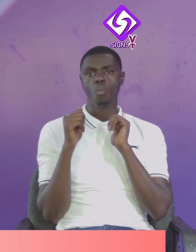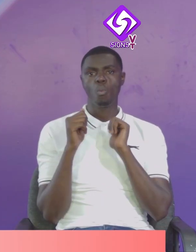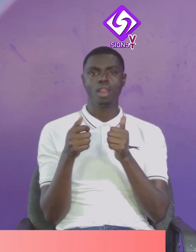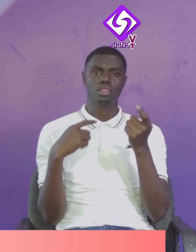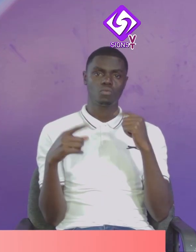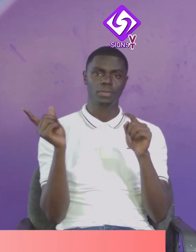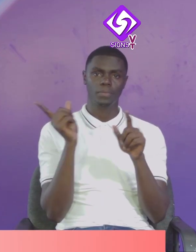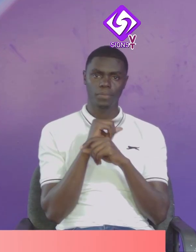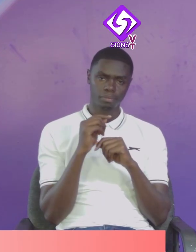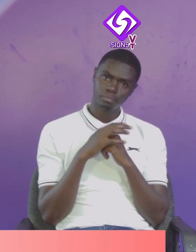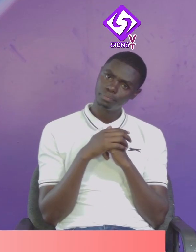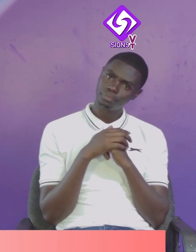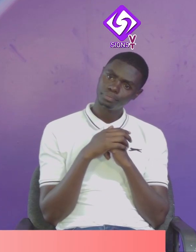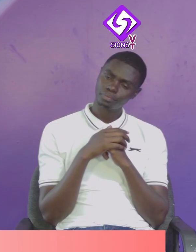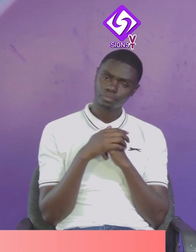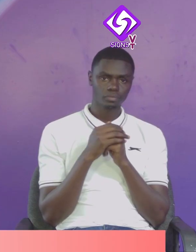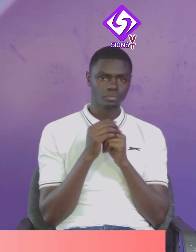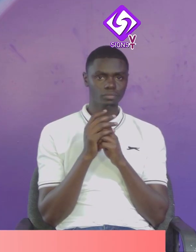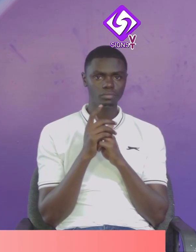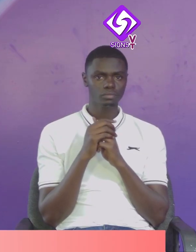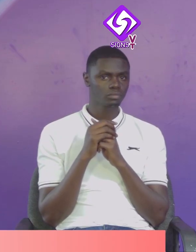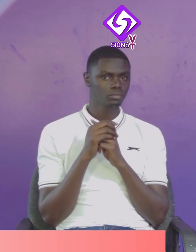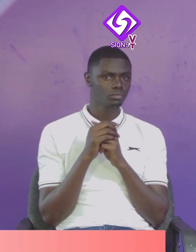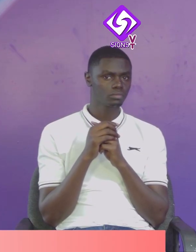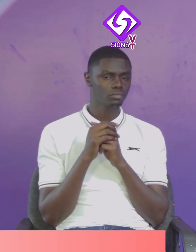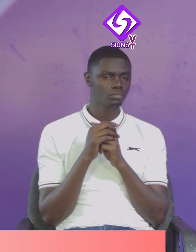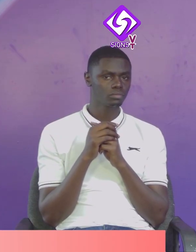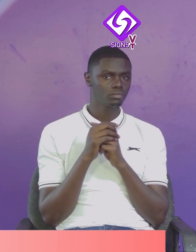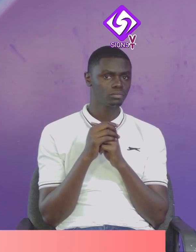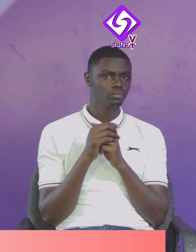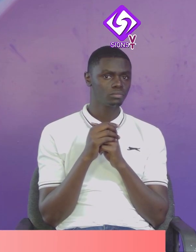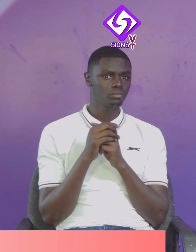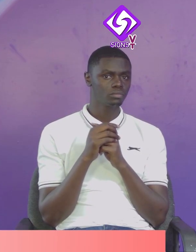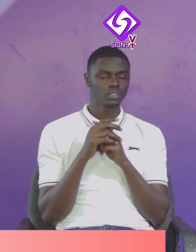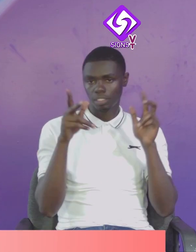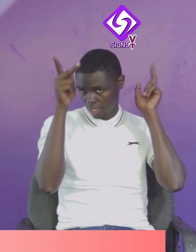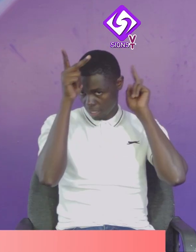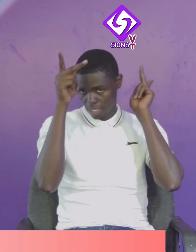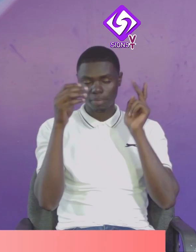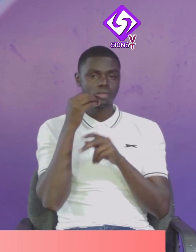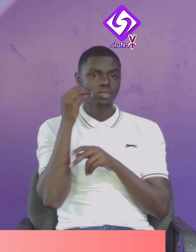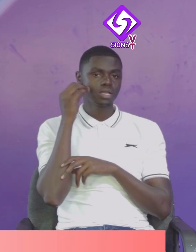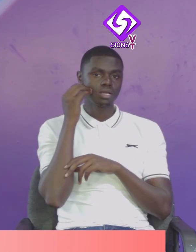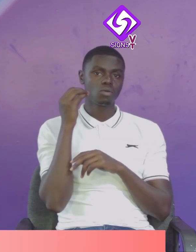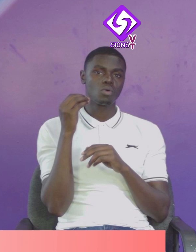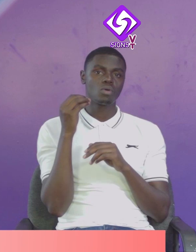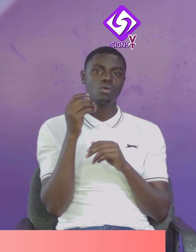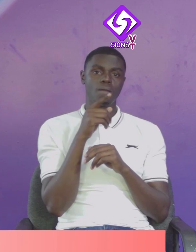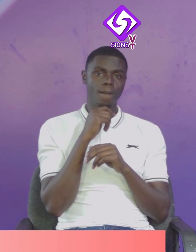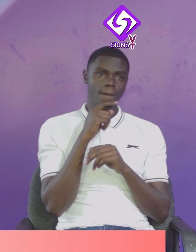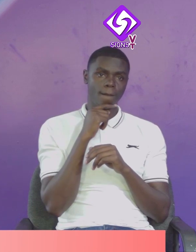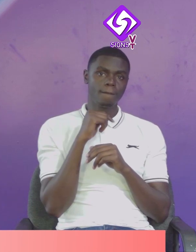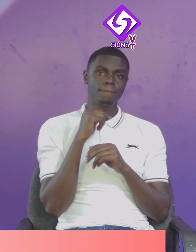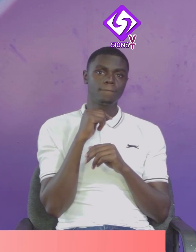suffering against Madara United, or this is a straight win for them? Kakamega Homeboys will win. That's a straight win.